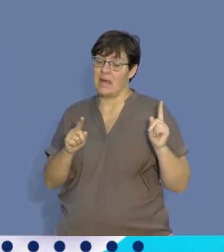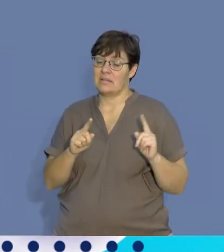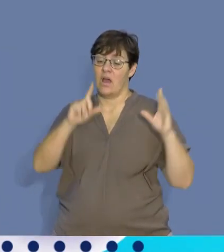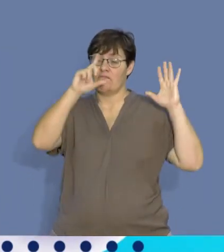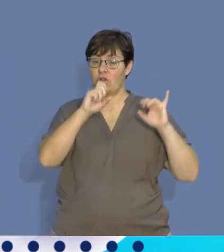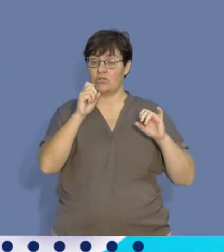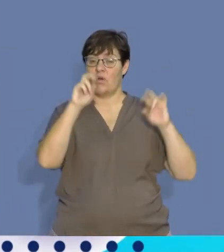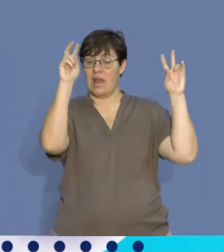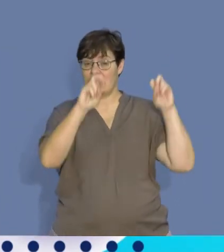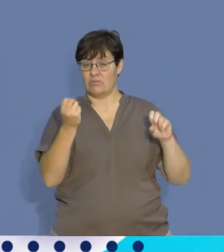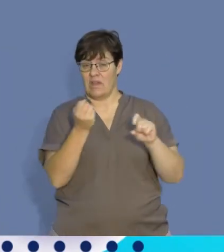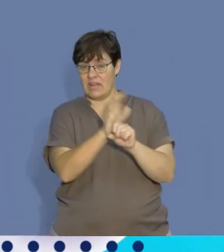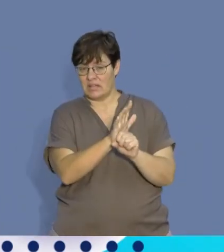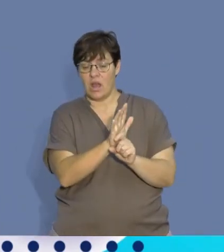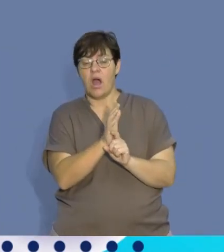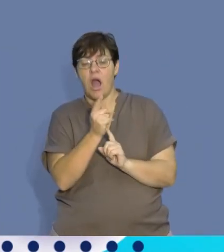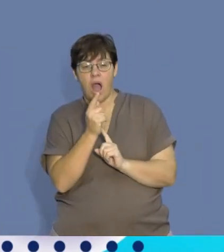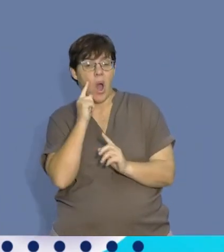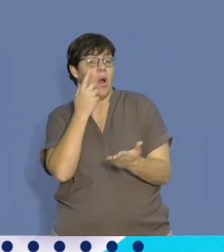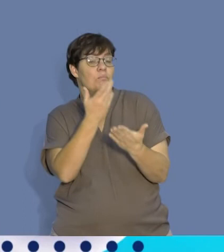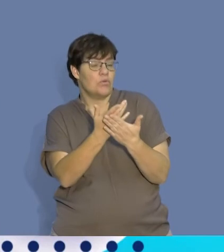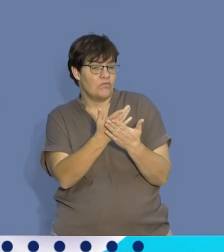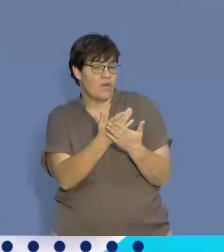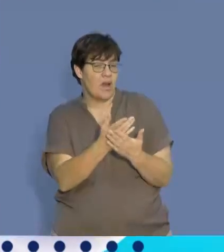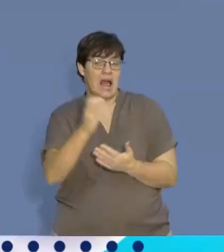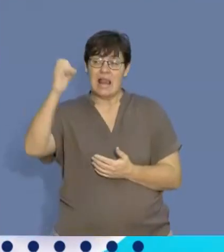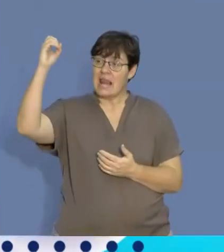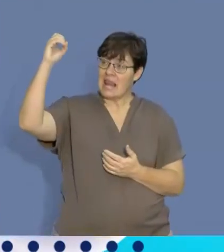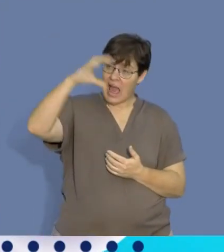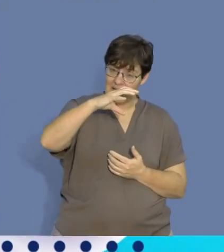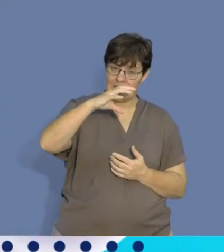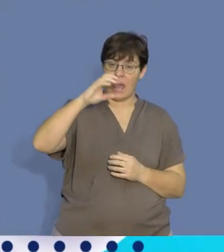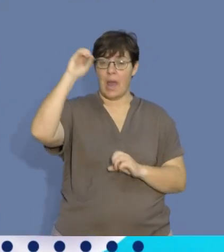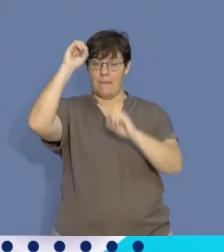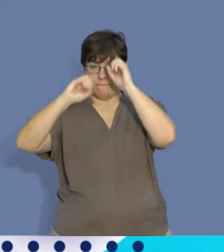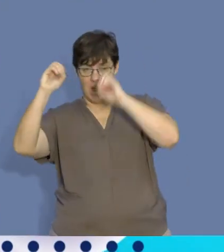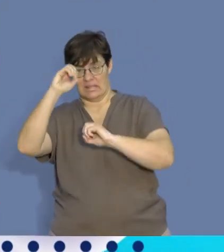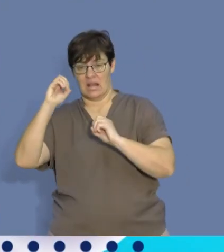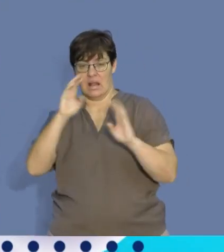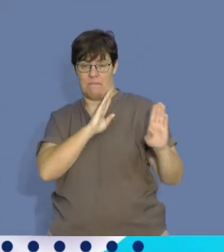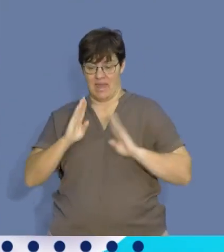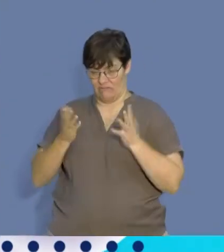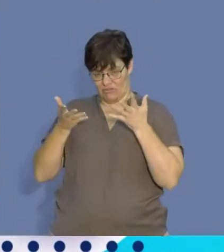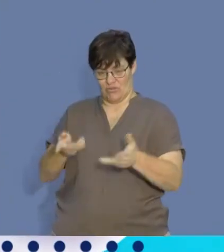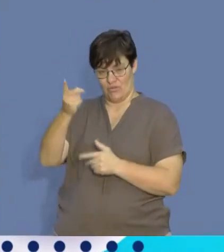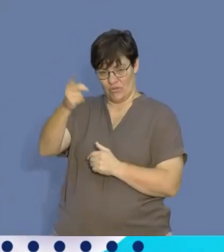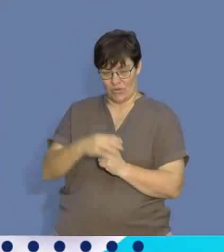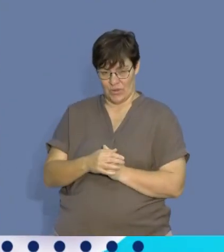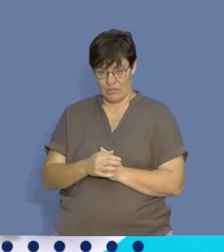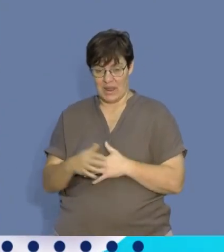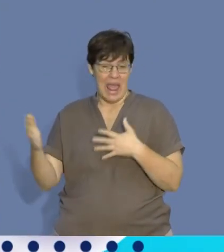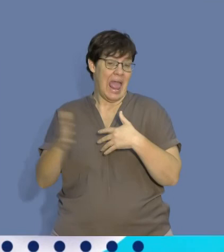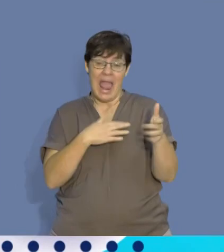effect proves to us that light has a particle nature. But not just any light